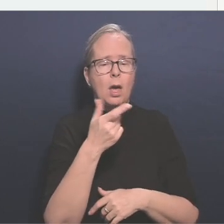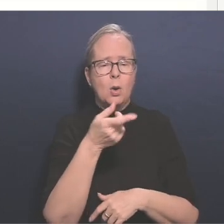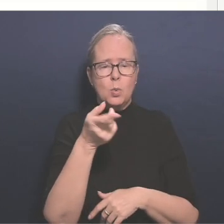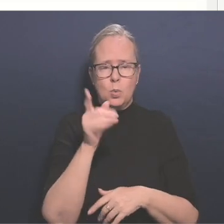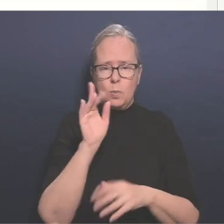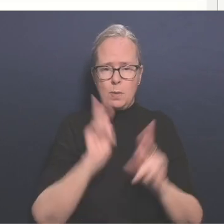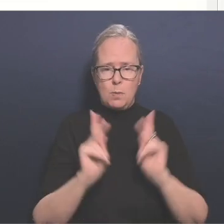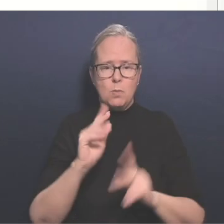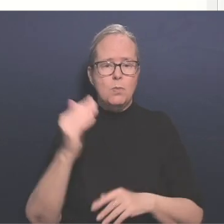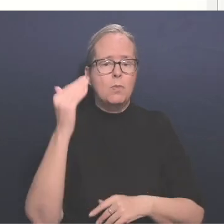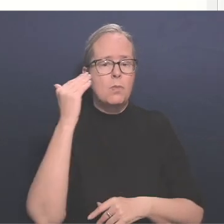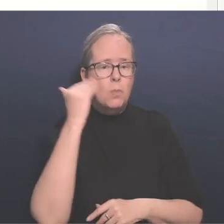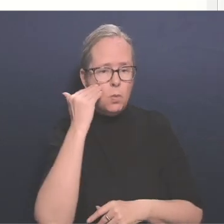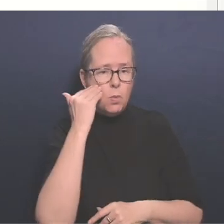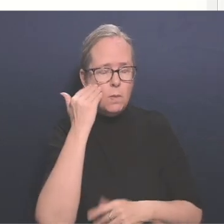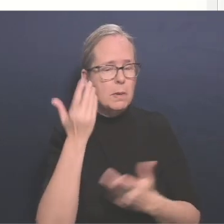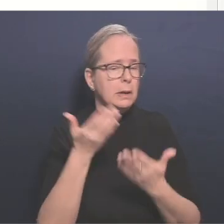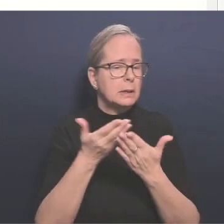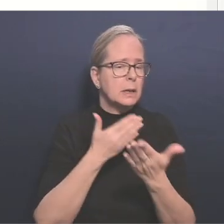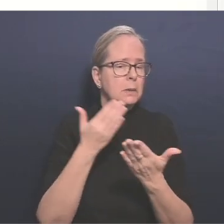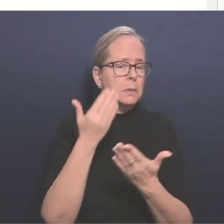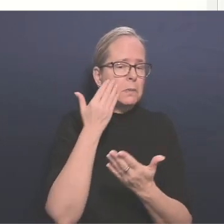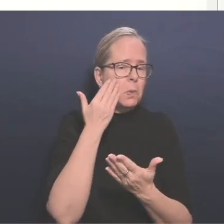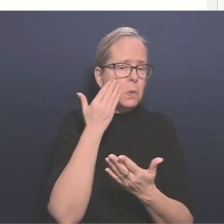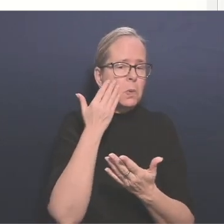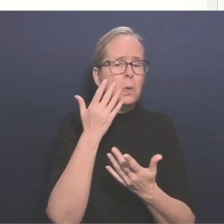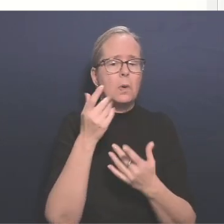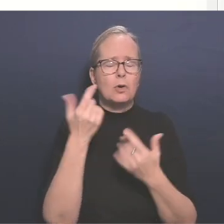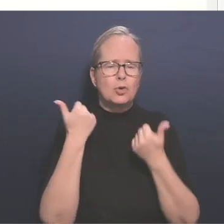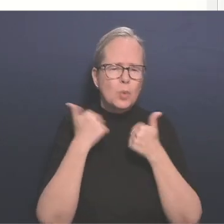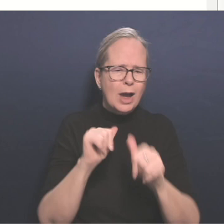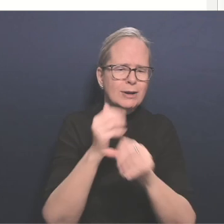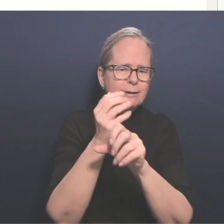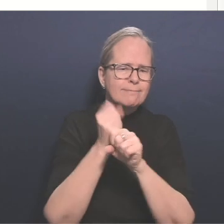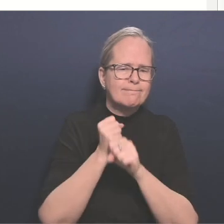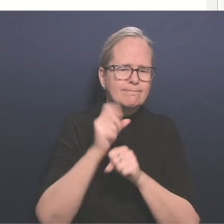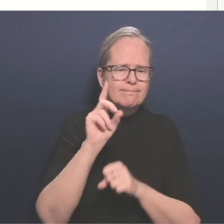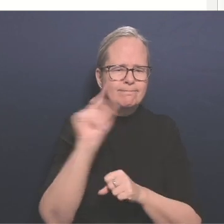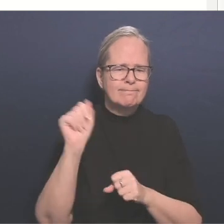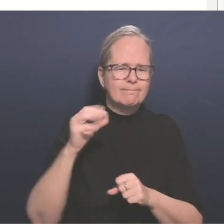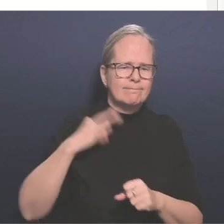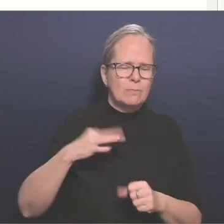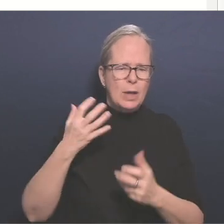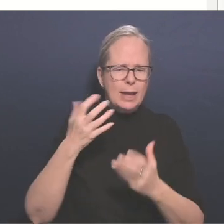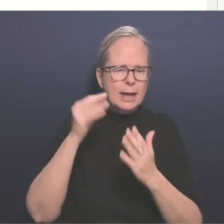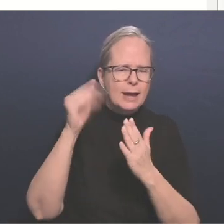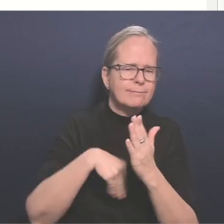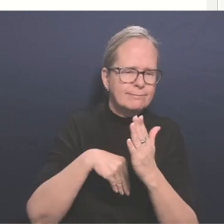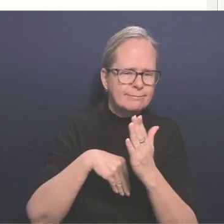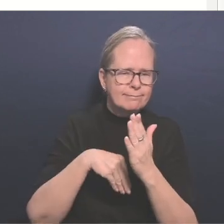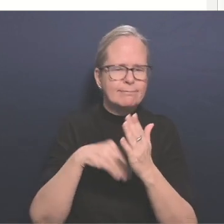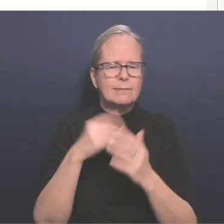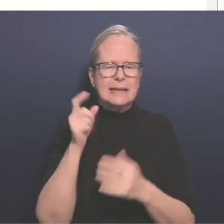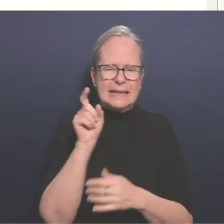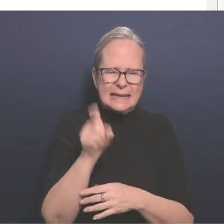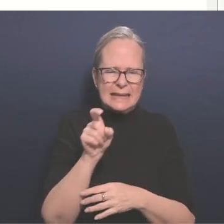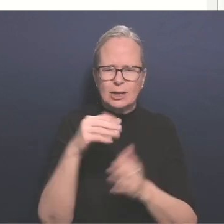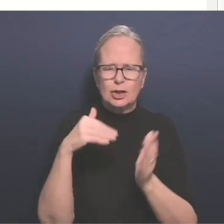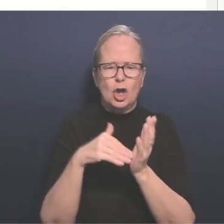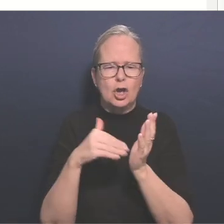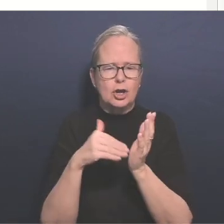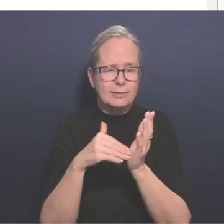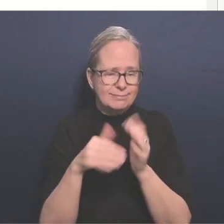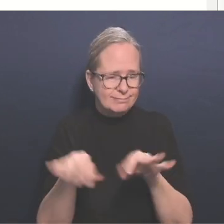also had an accessibility review done to ensure that it's laid out and it has a navigation